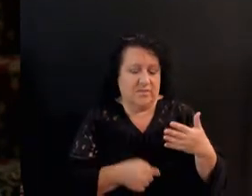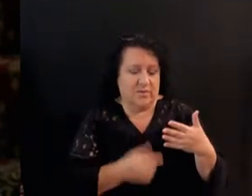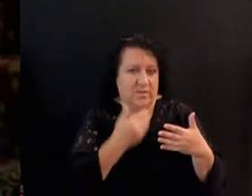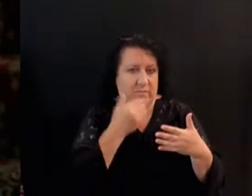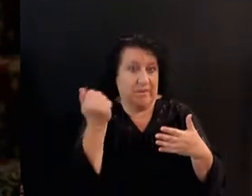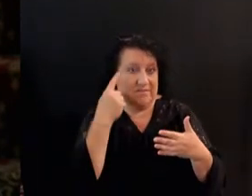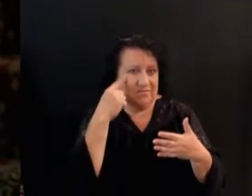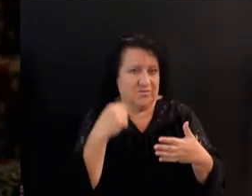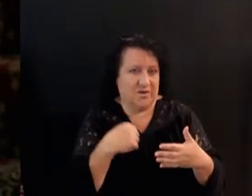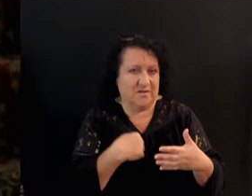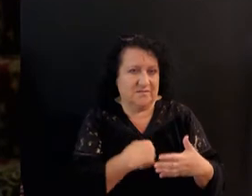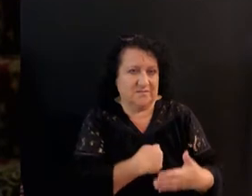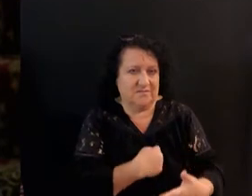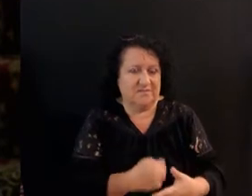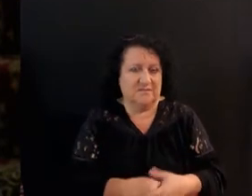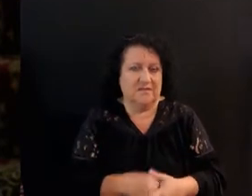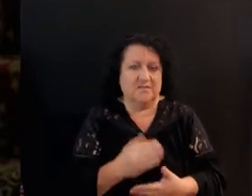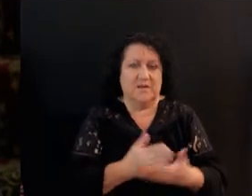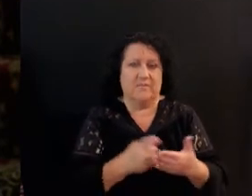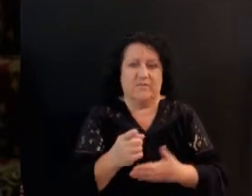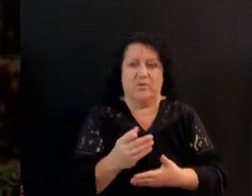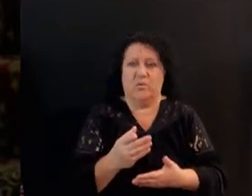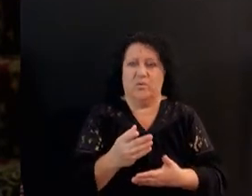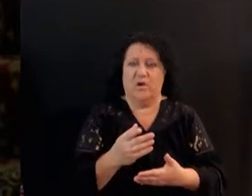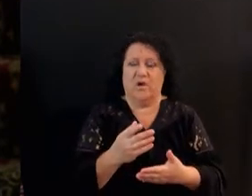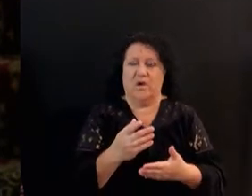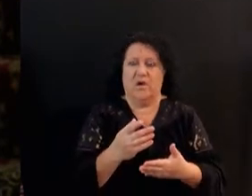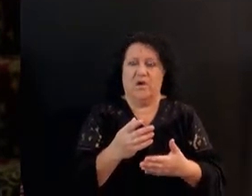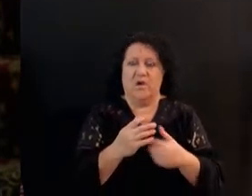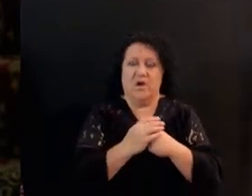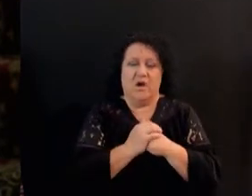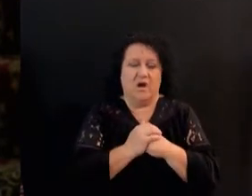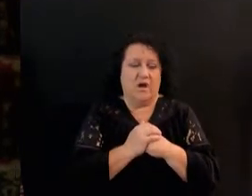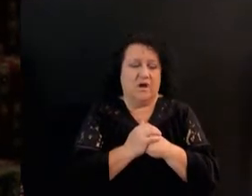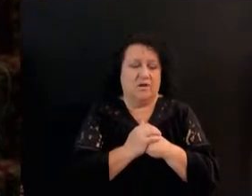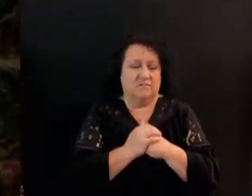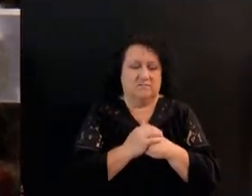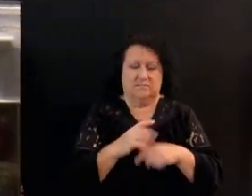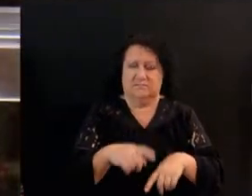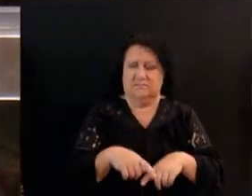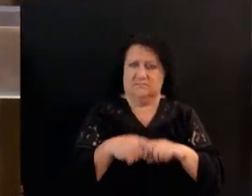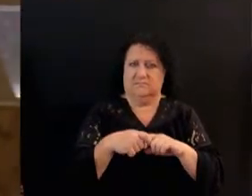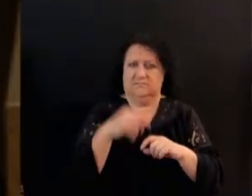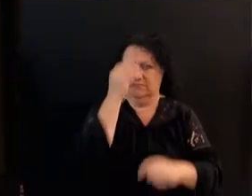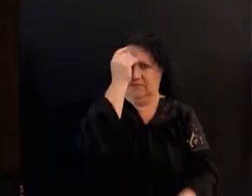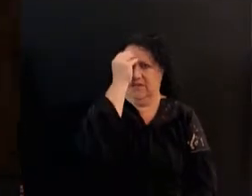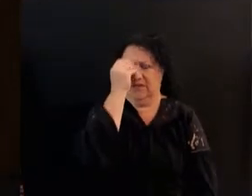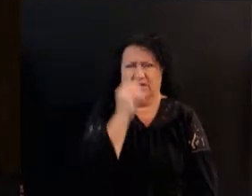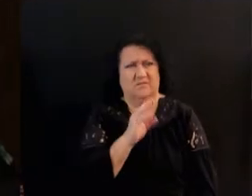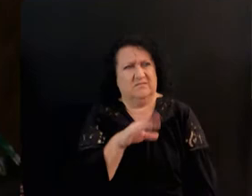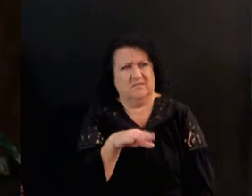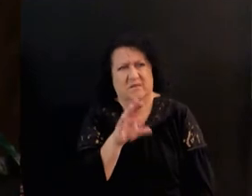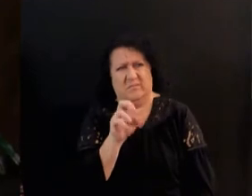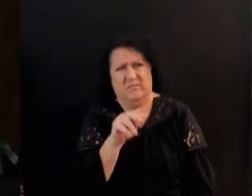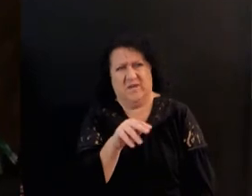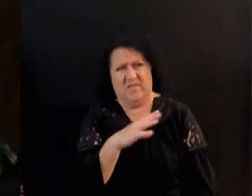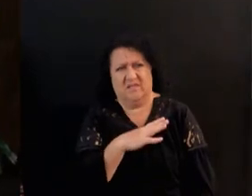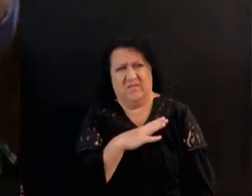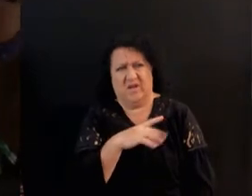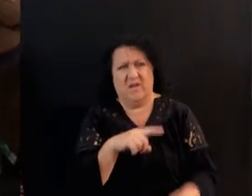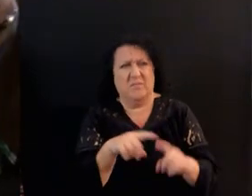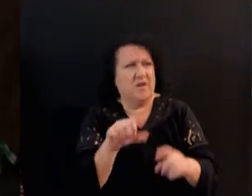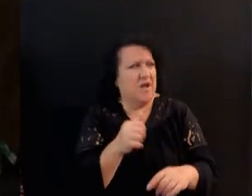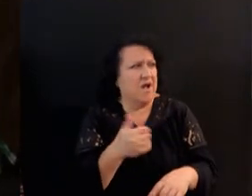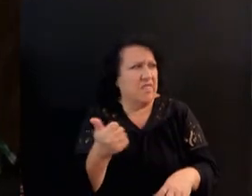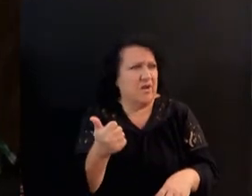Now, some of you are stopping right now, and I know you're thinking to yourself, well, Ben, that's fine, but what about other things that get